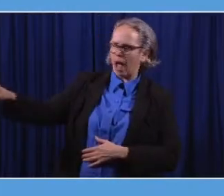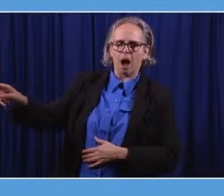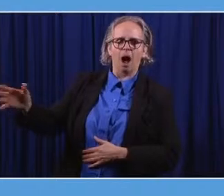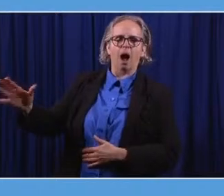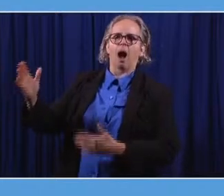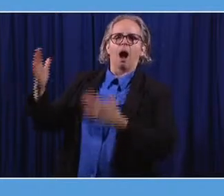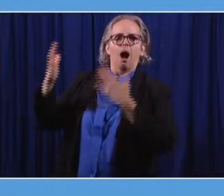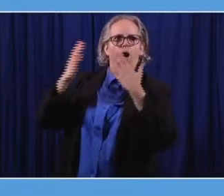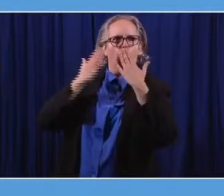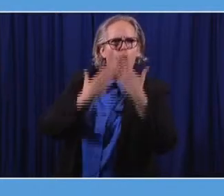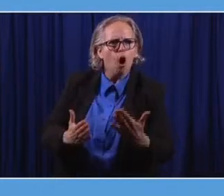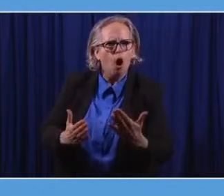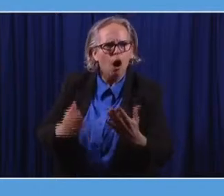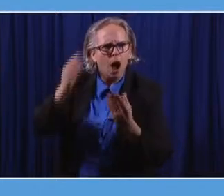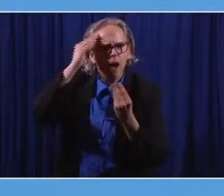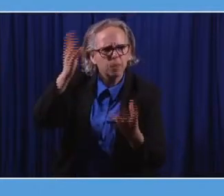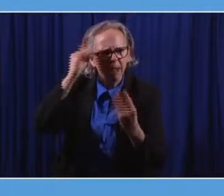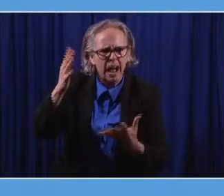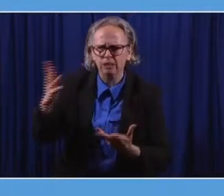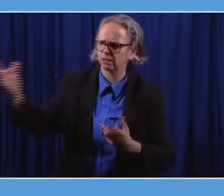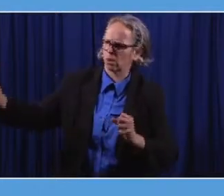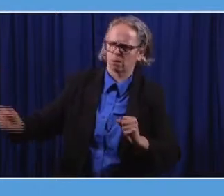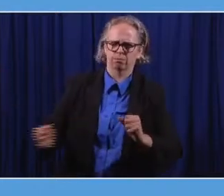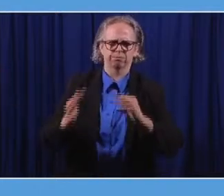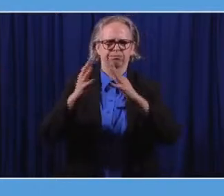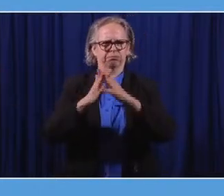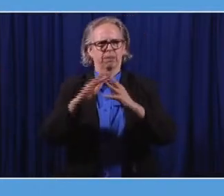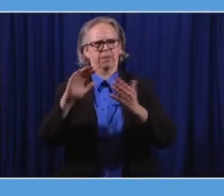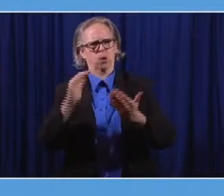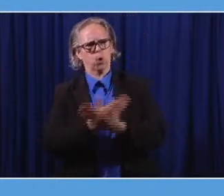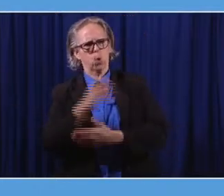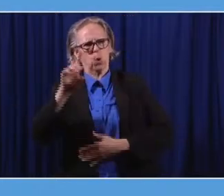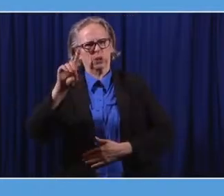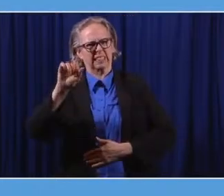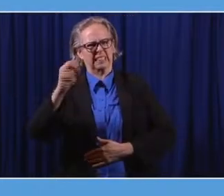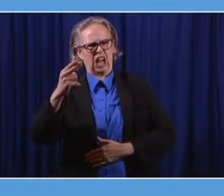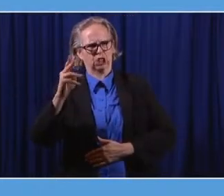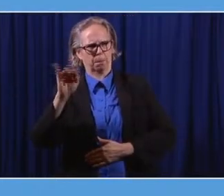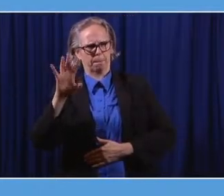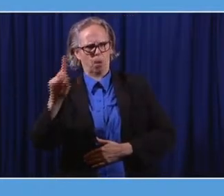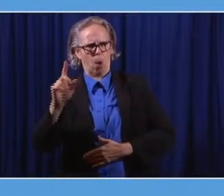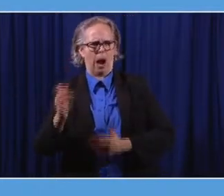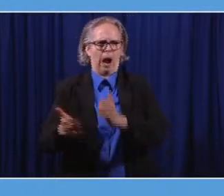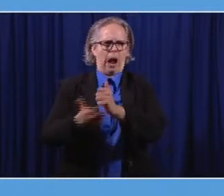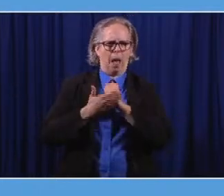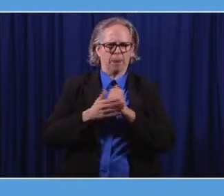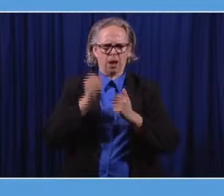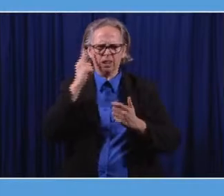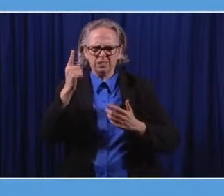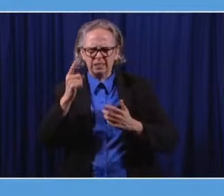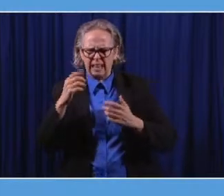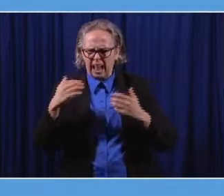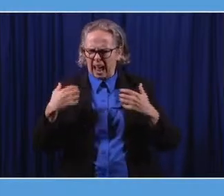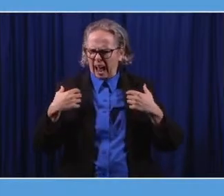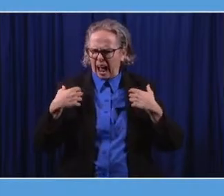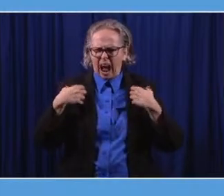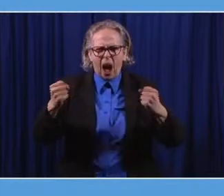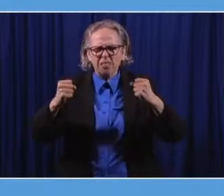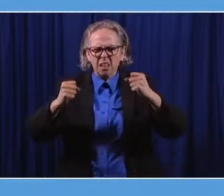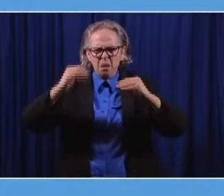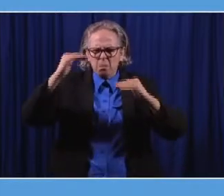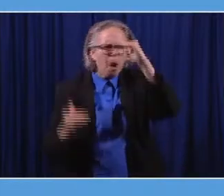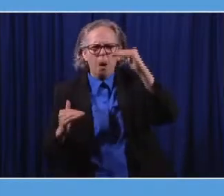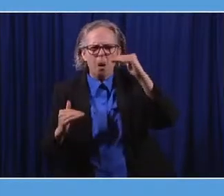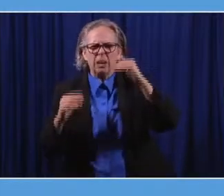have. This dashboard helps better track health inequities and disparities, and this data can help put critical decisions